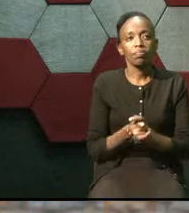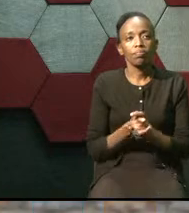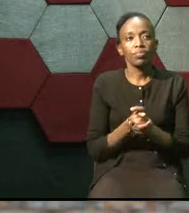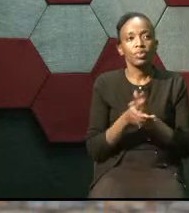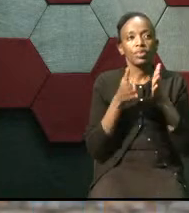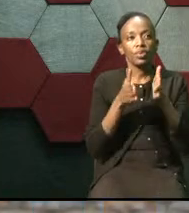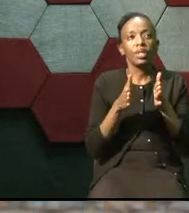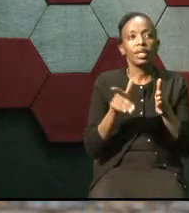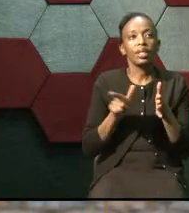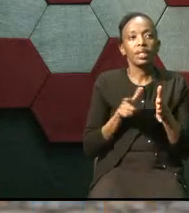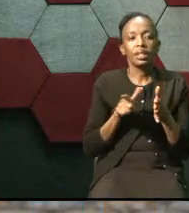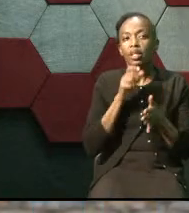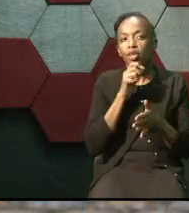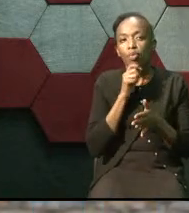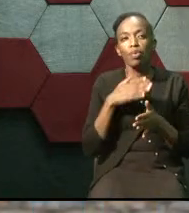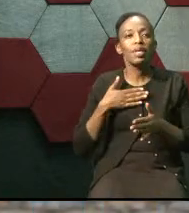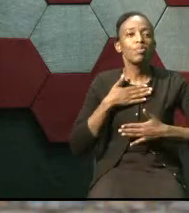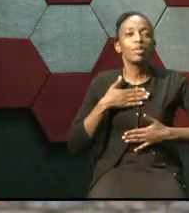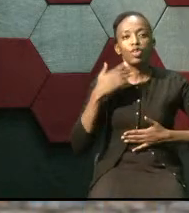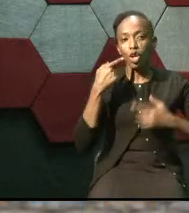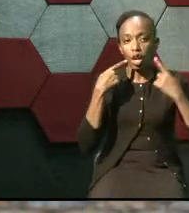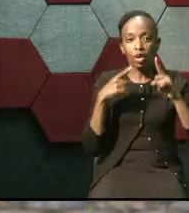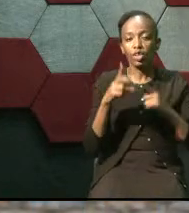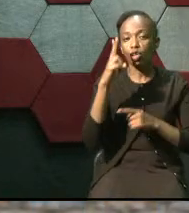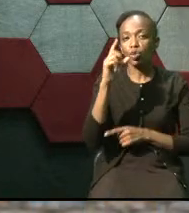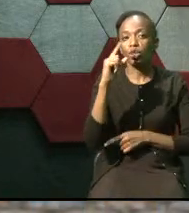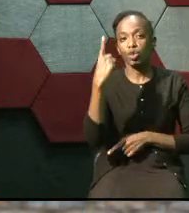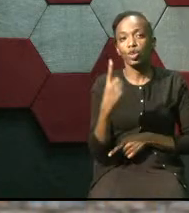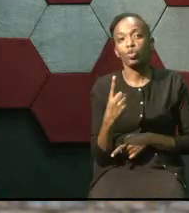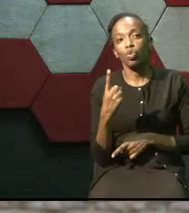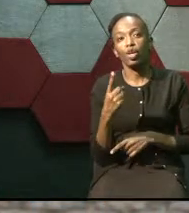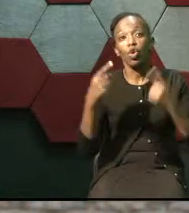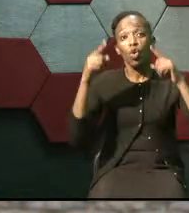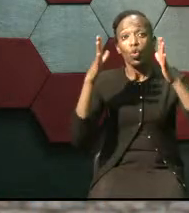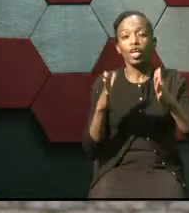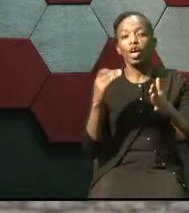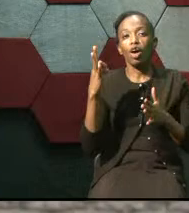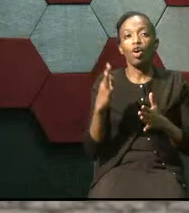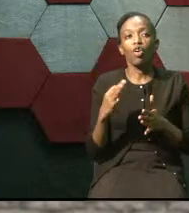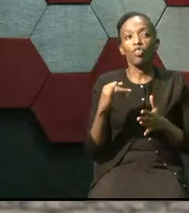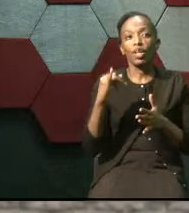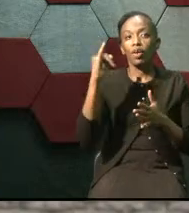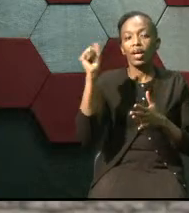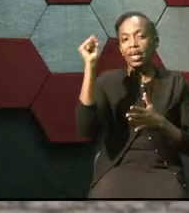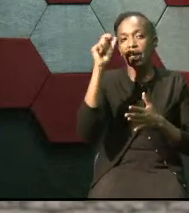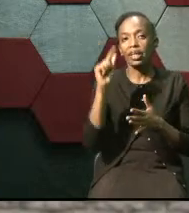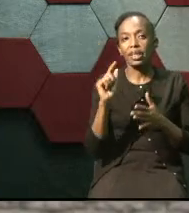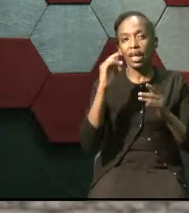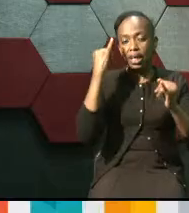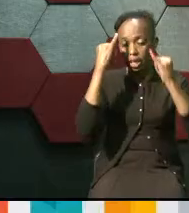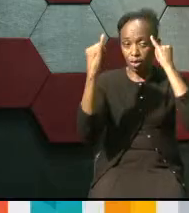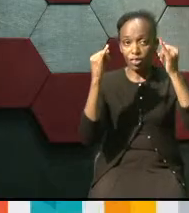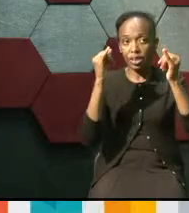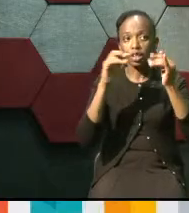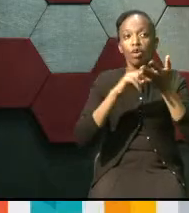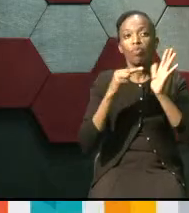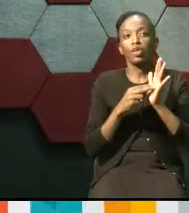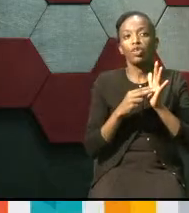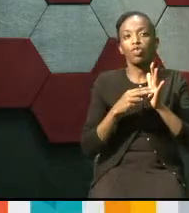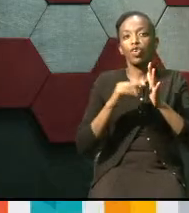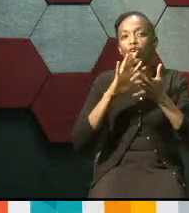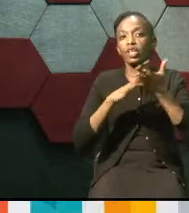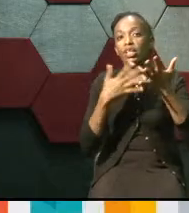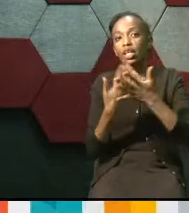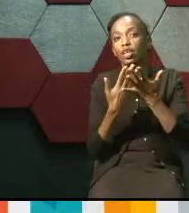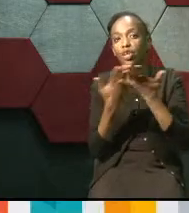Today, ladies and gentlemen, I'm very pleased to announce that the 2021 winner of the YSK Innovative Project on Internet of